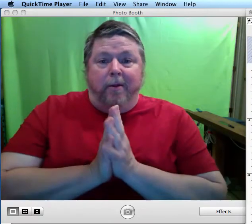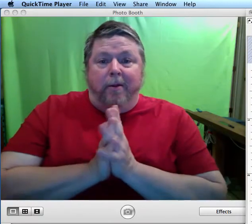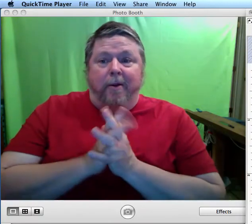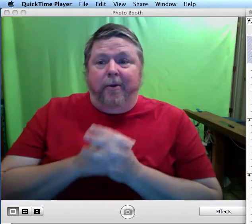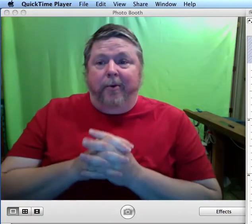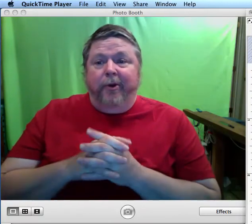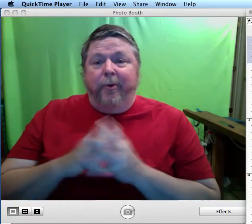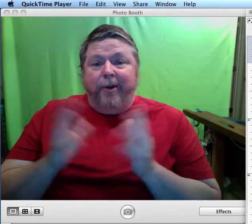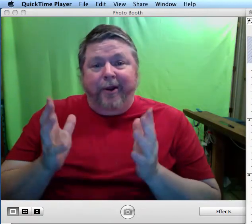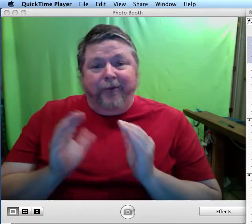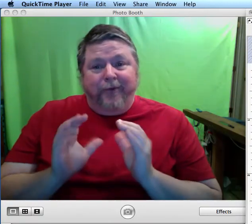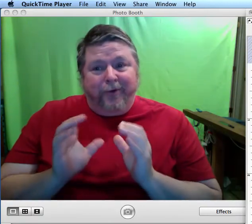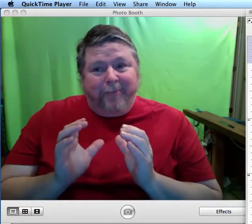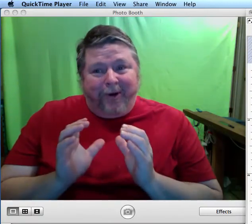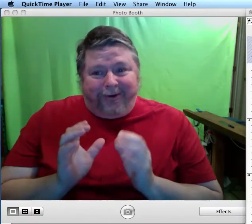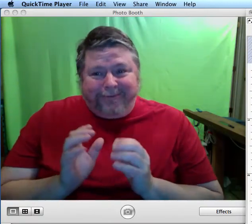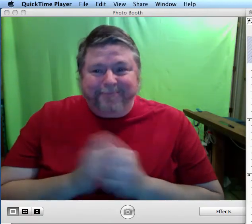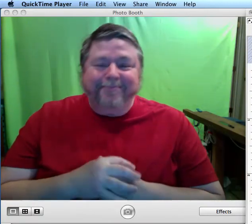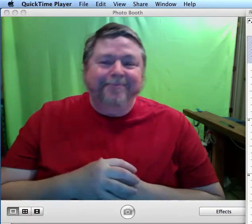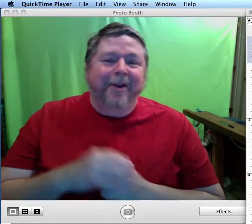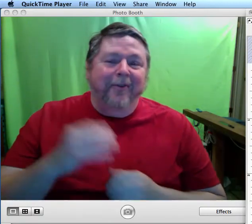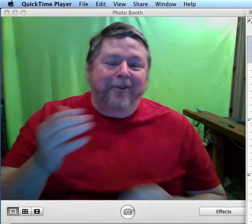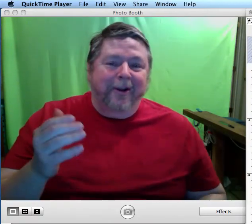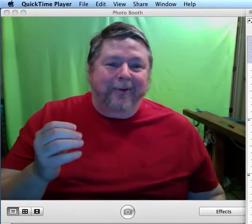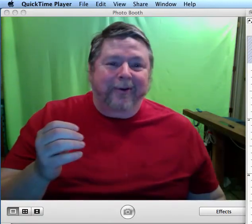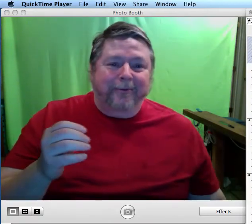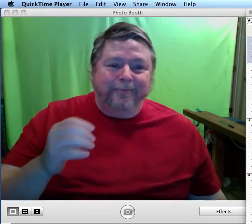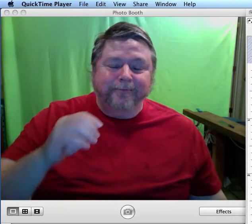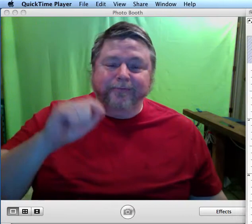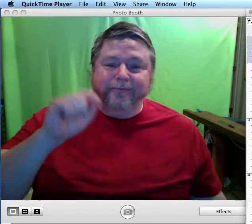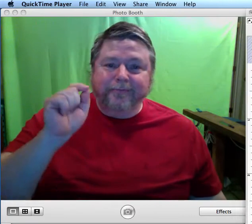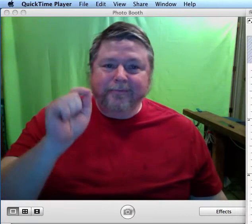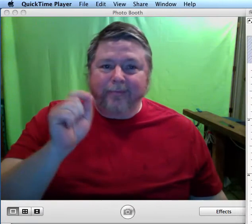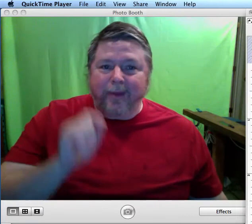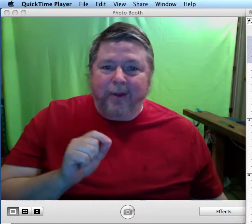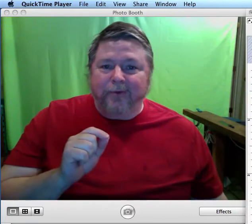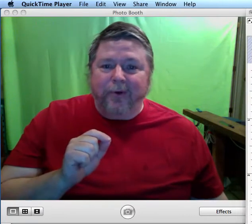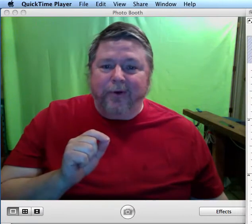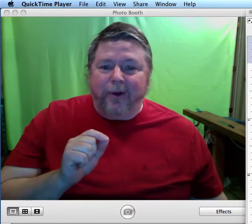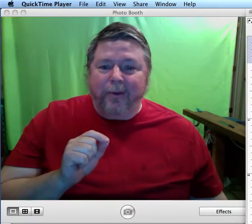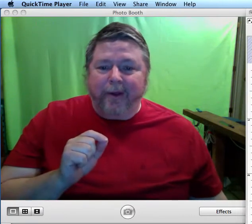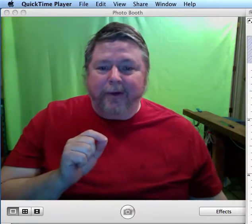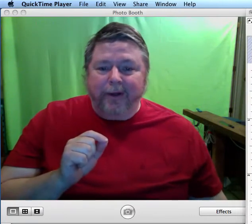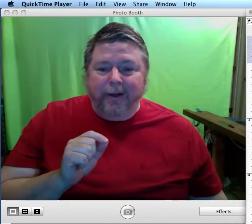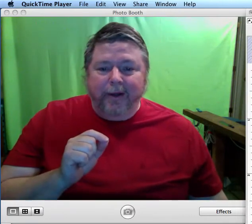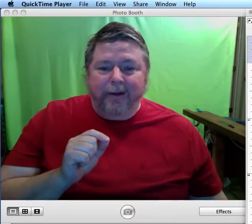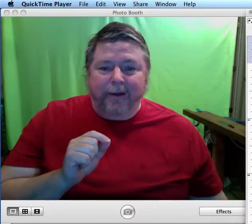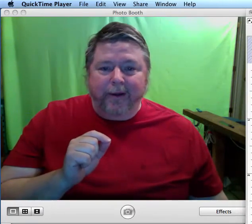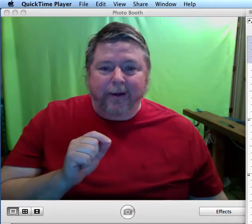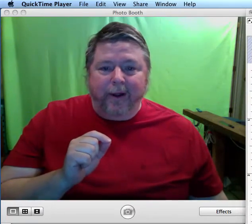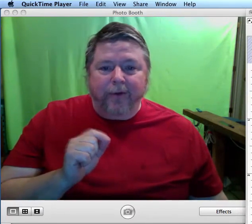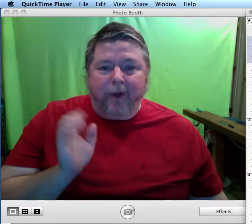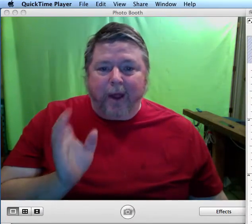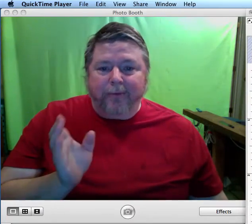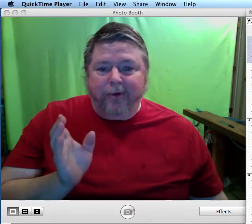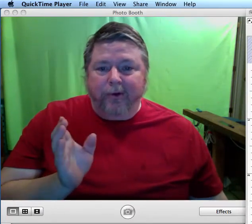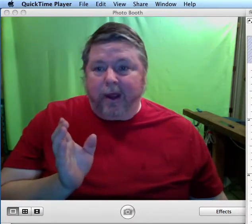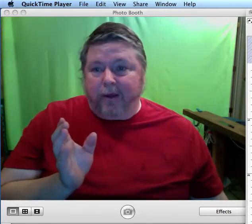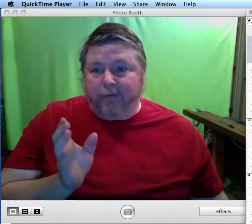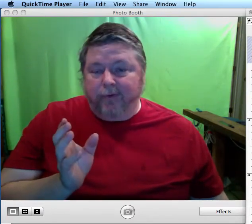Okay, we're still working on the first part of the syllabus here. This we're going to talk about the other